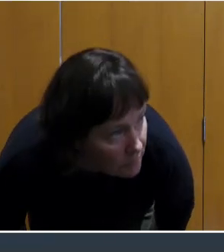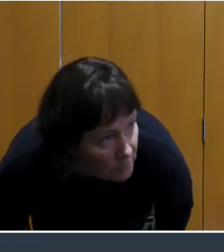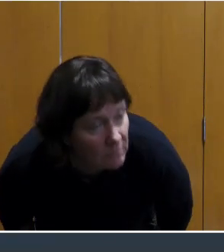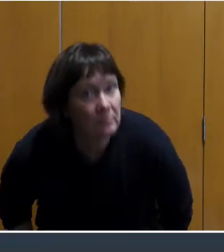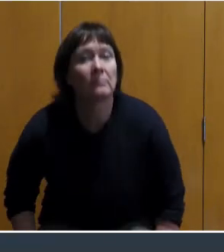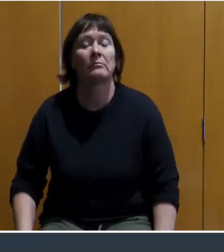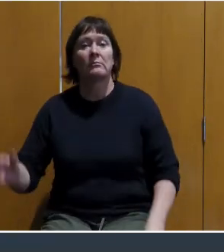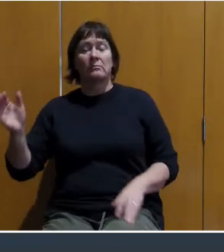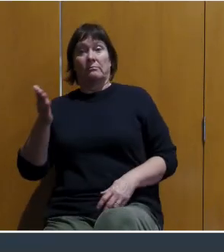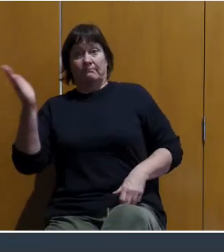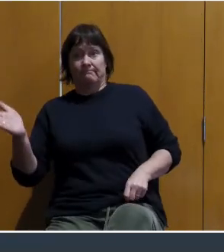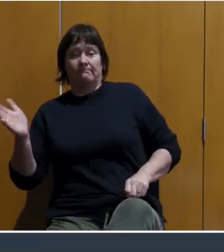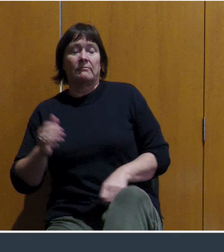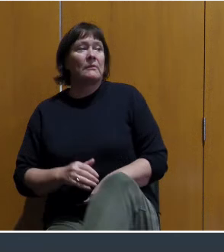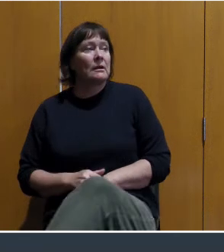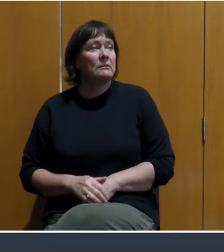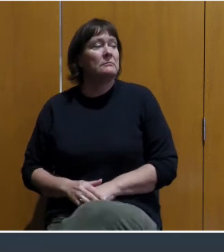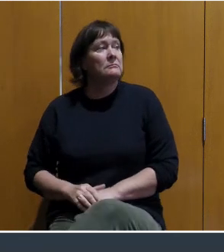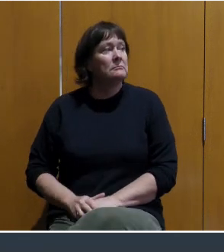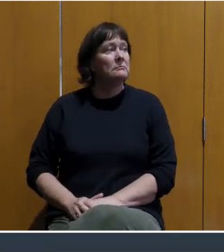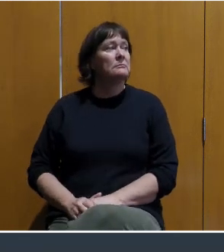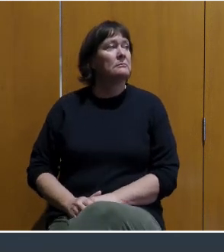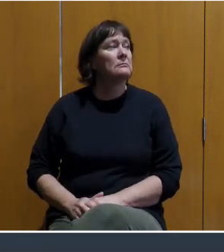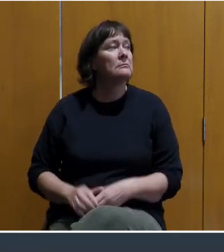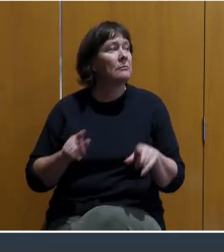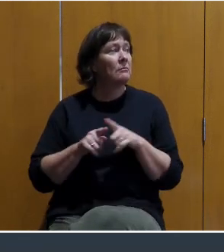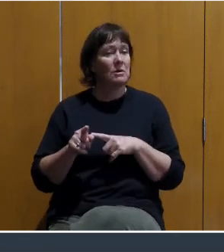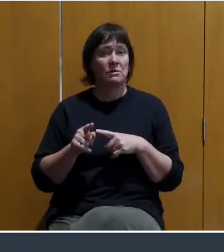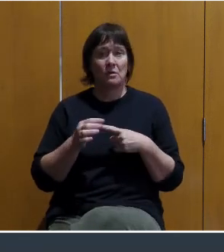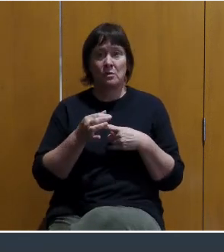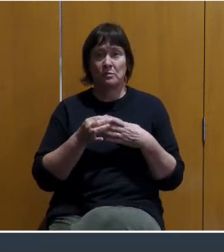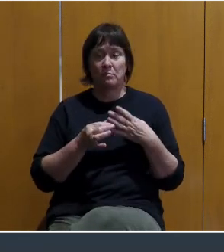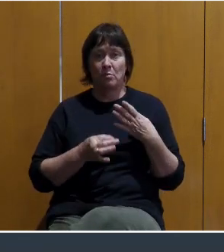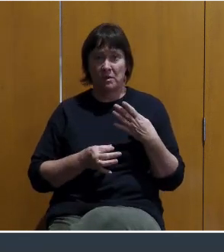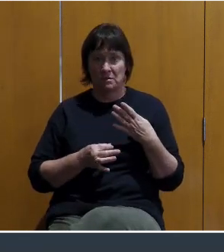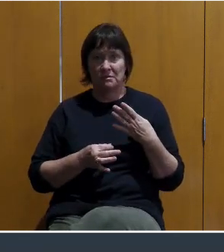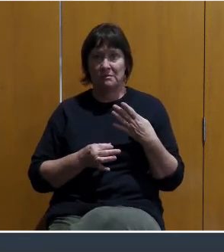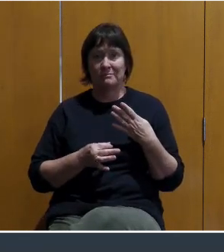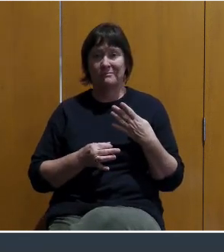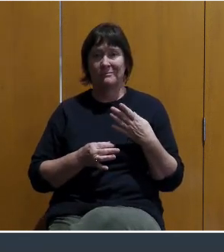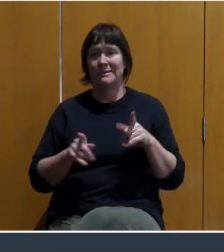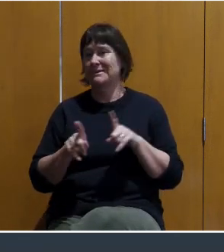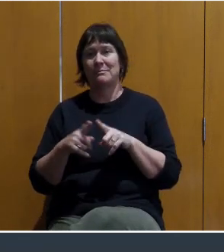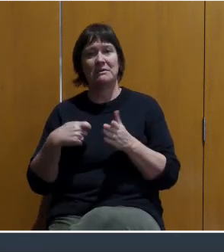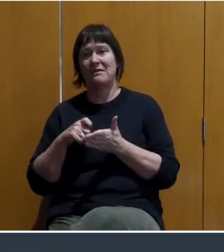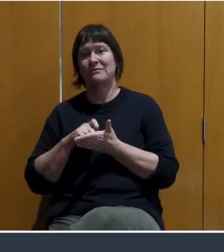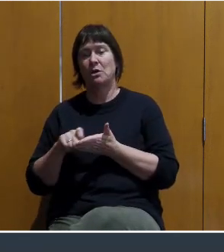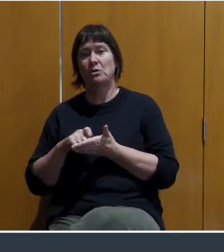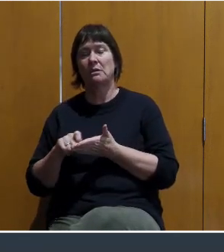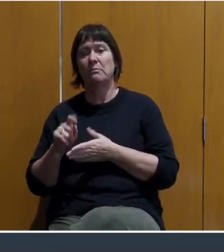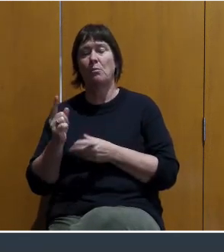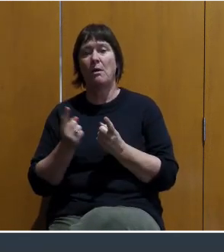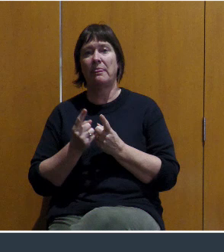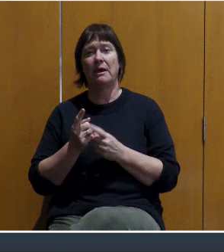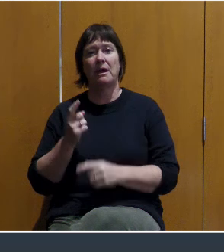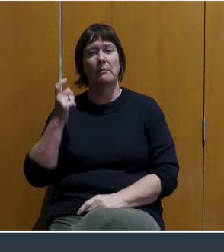Councillor Simpson. Yeah, through you, Madam Mayor. Yeah, most of those points have picked up the matters that I'd noted. But one thing that I'm